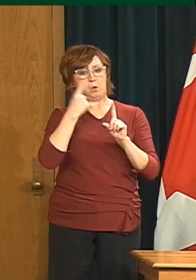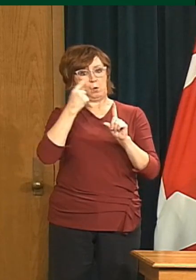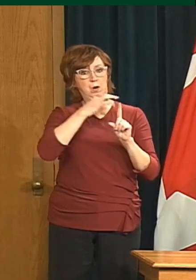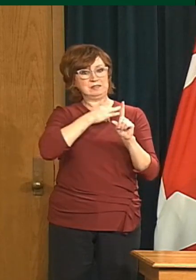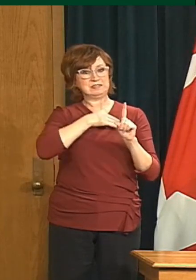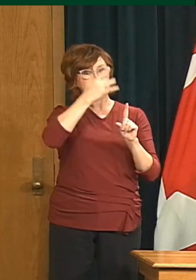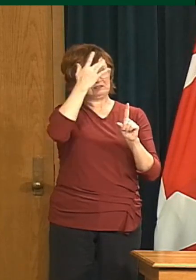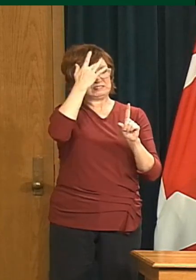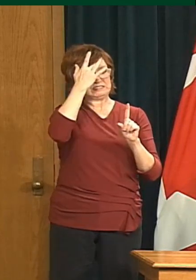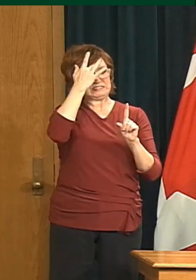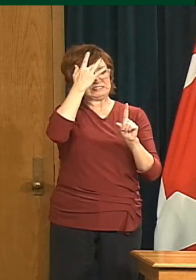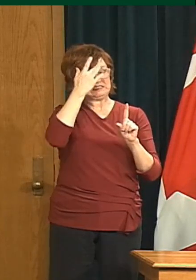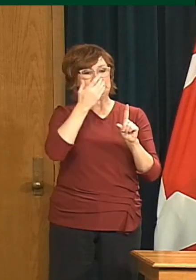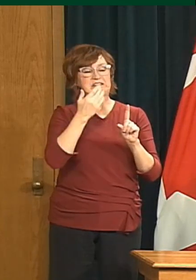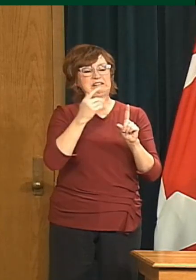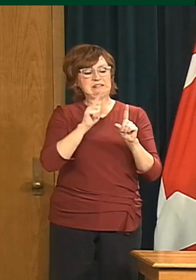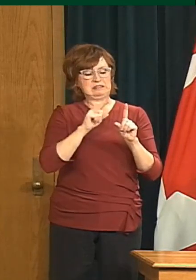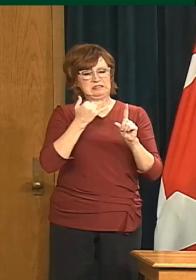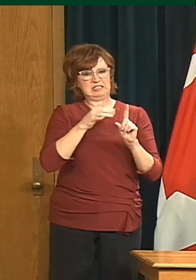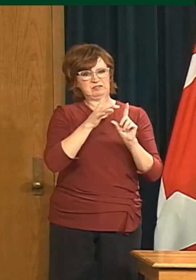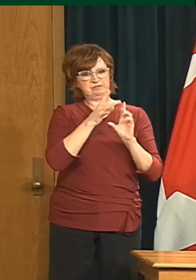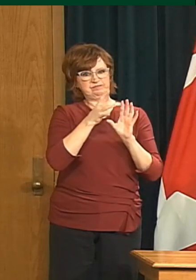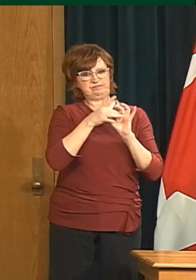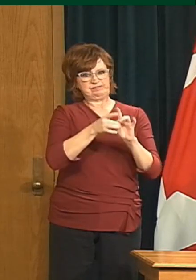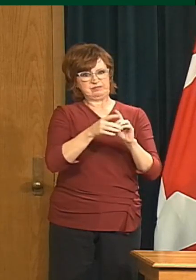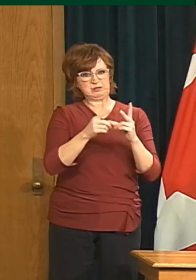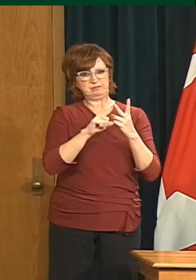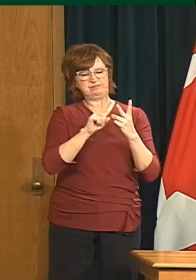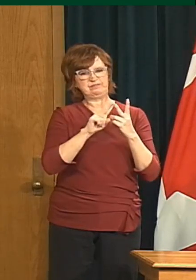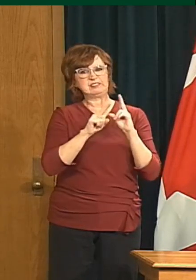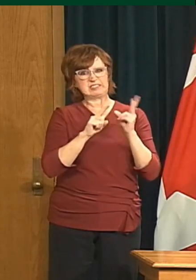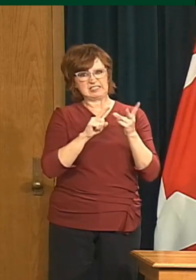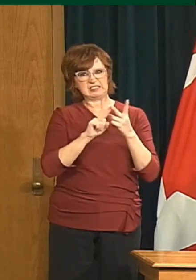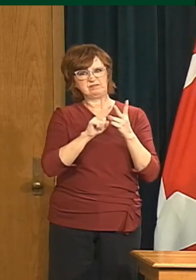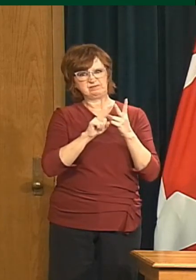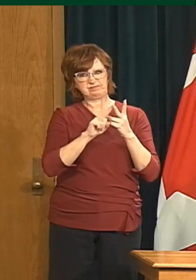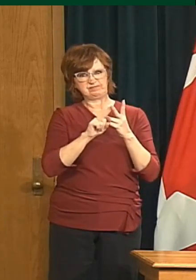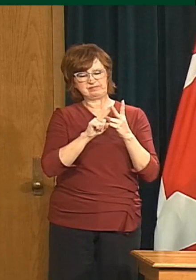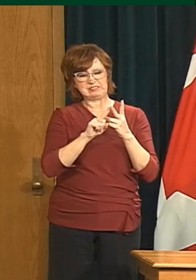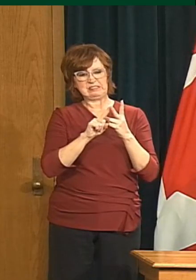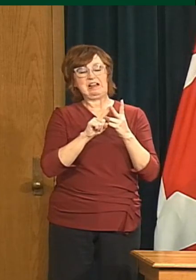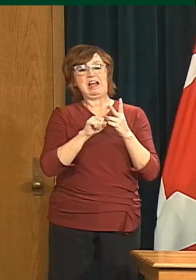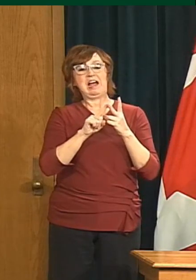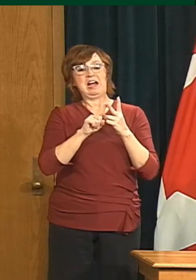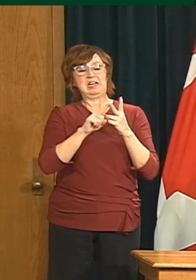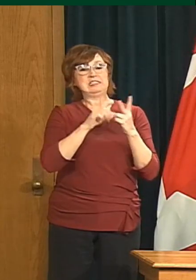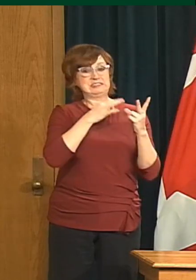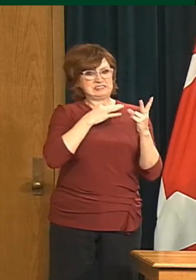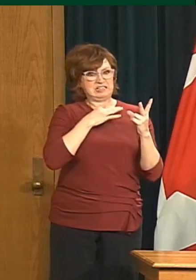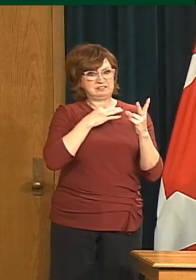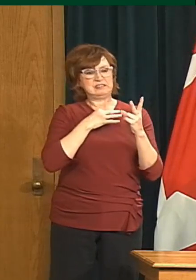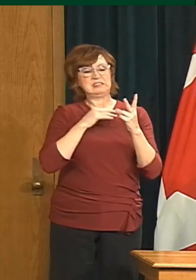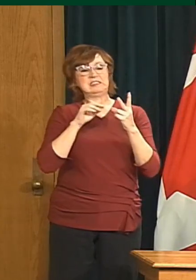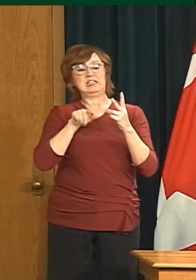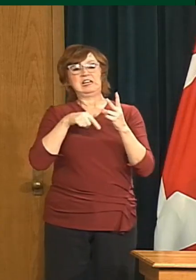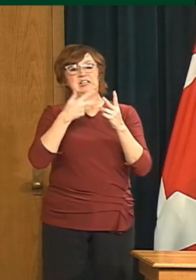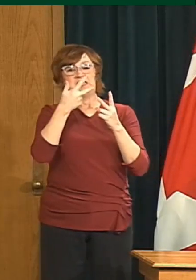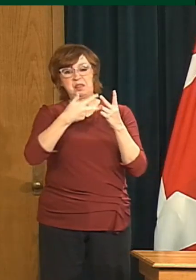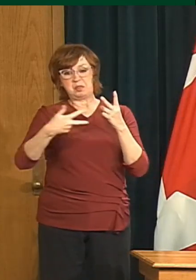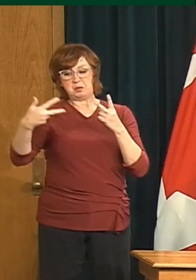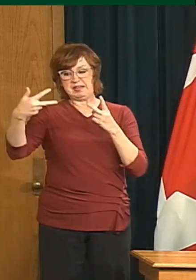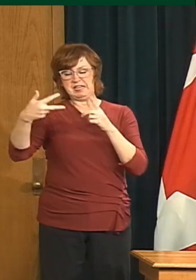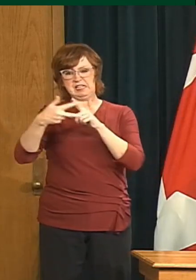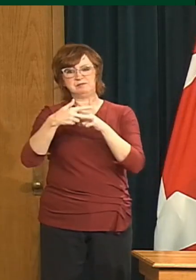staff member who's COVID positive and 3 residents with symptoms under investigation. So obviously these are high-risk